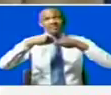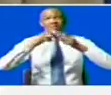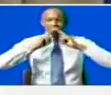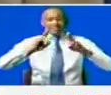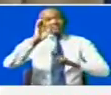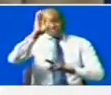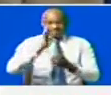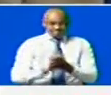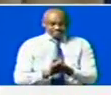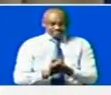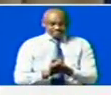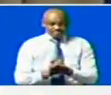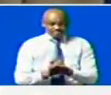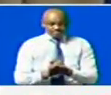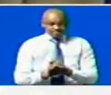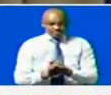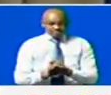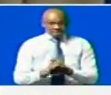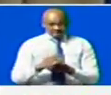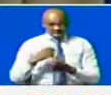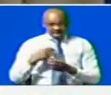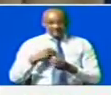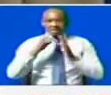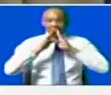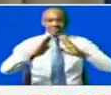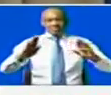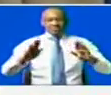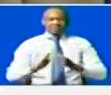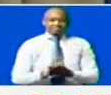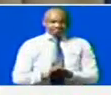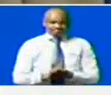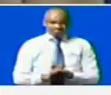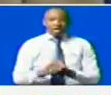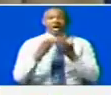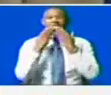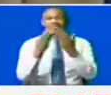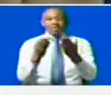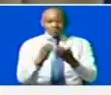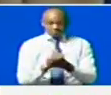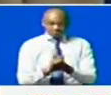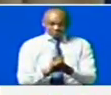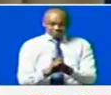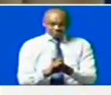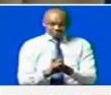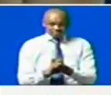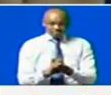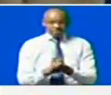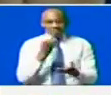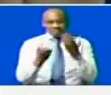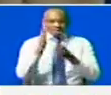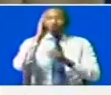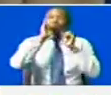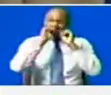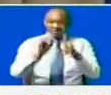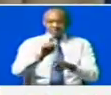peace and tranquility. I thank you. May God bless